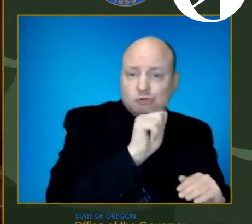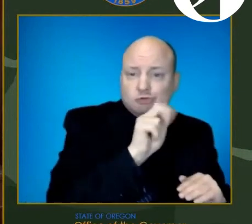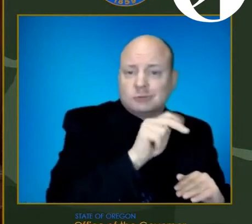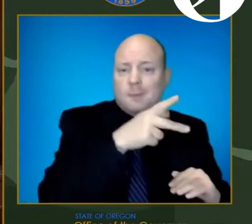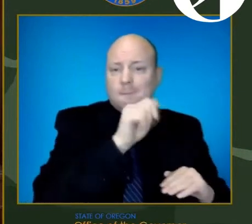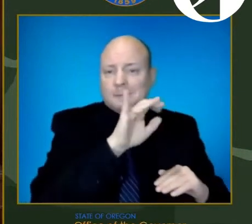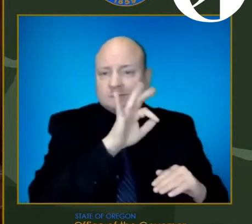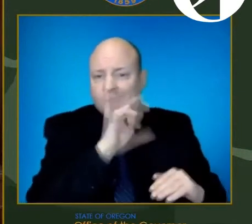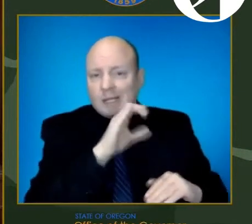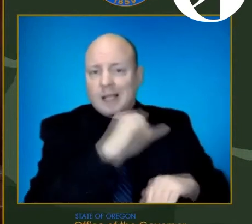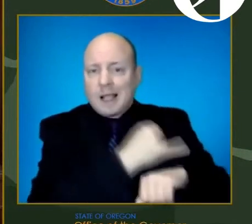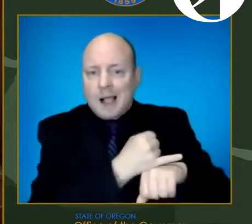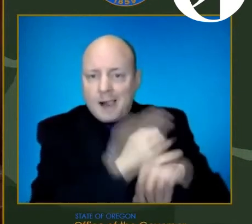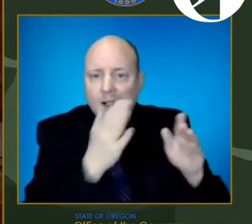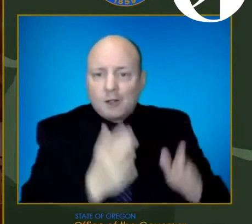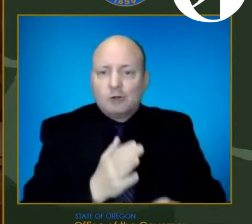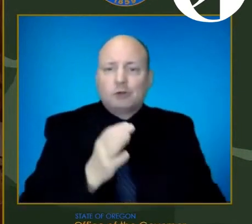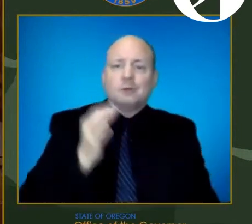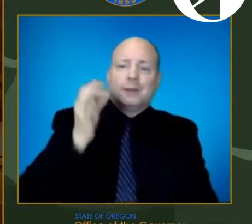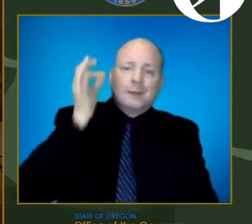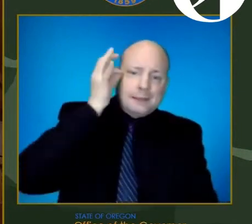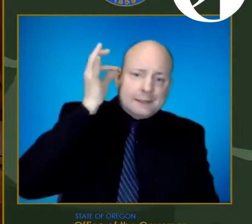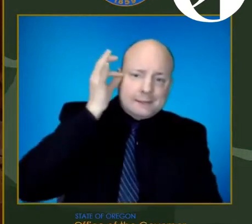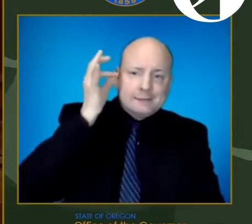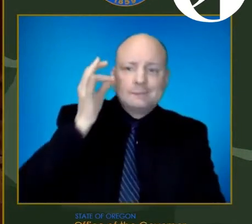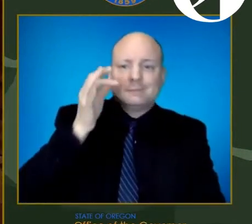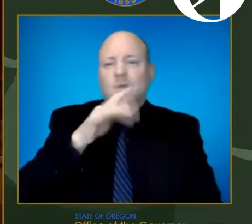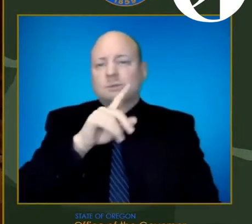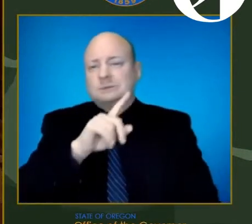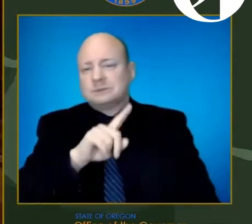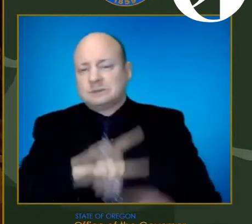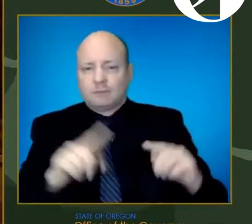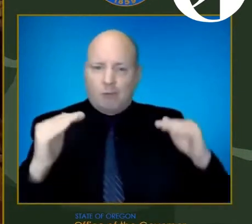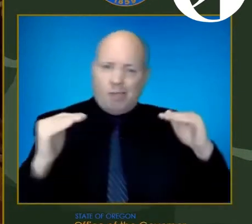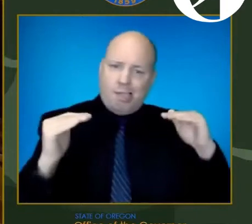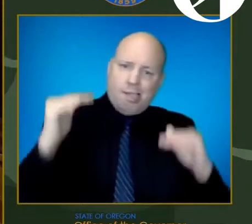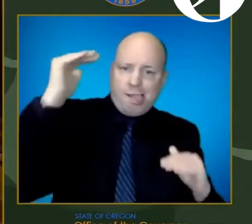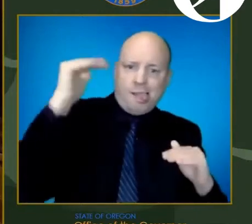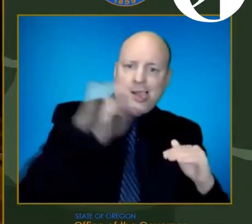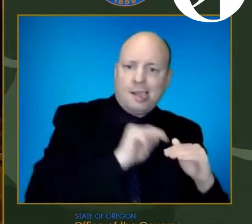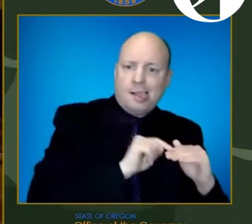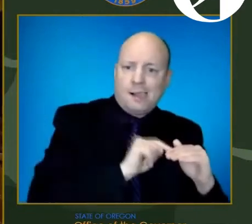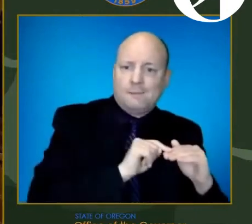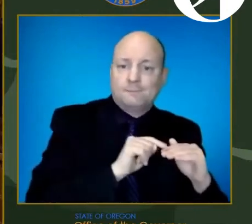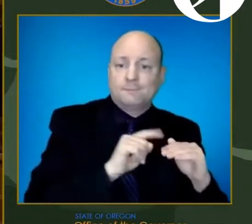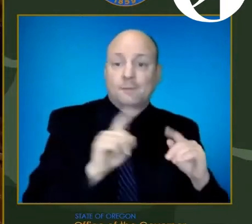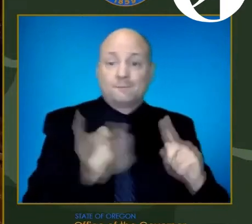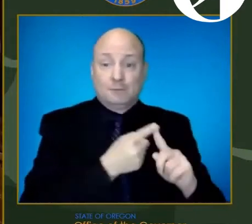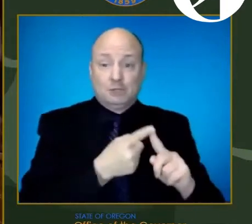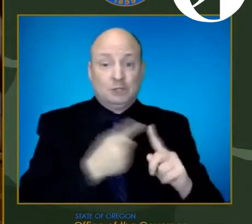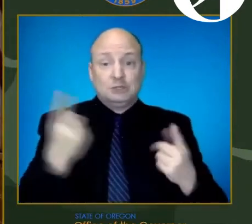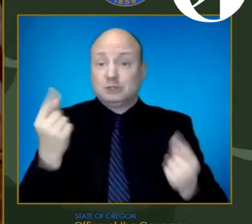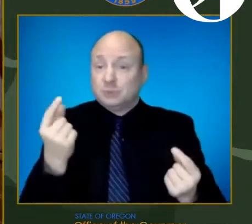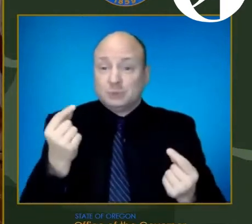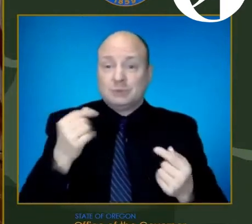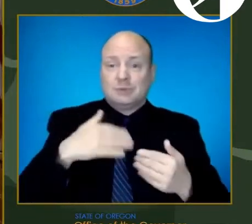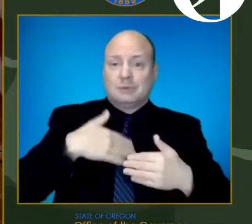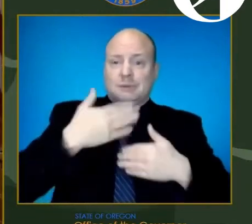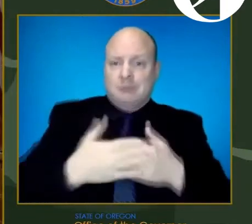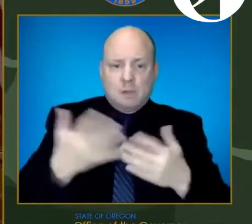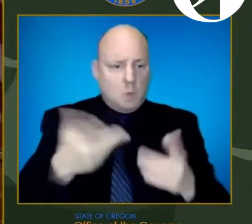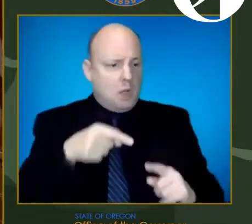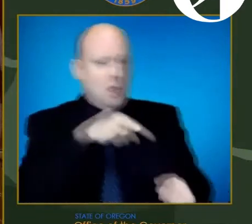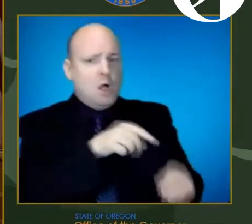American, and tribal communities. The first step to creating opportunity is recognizing that racism